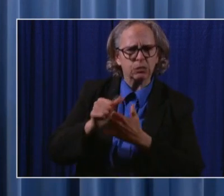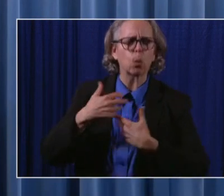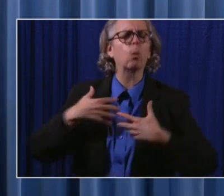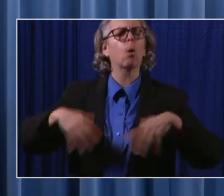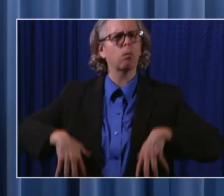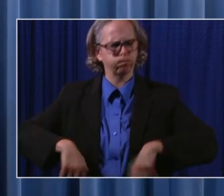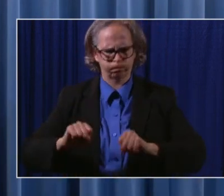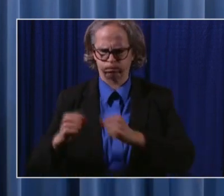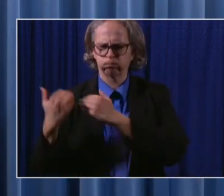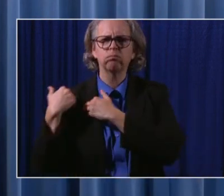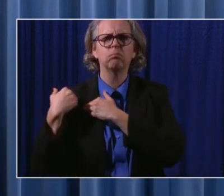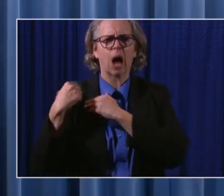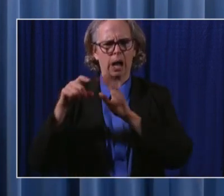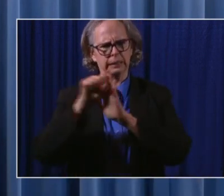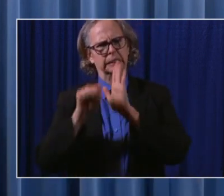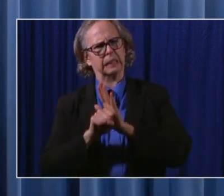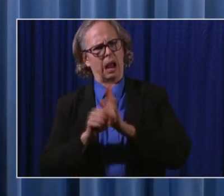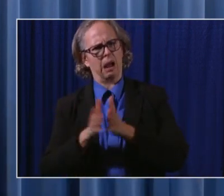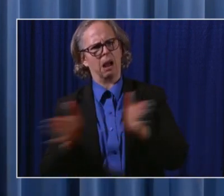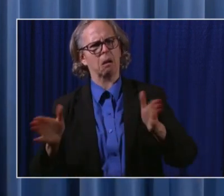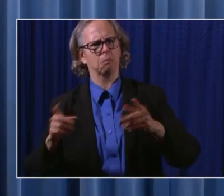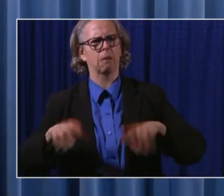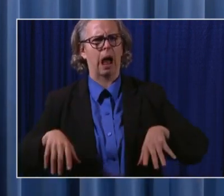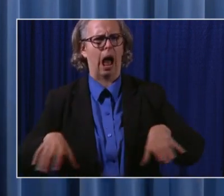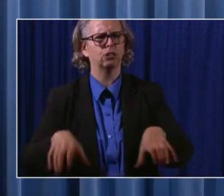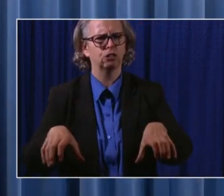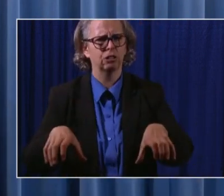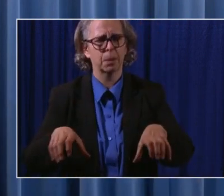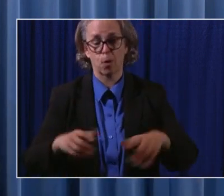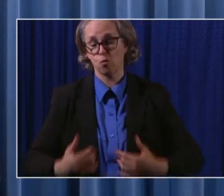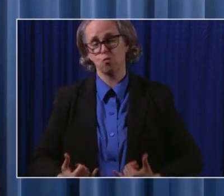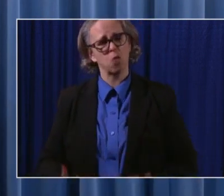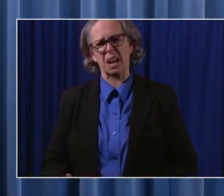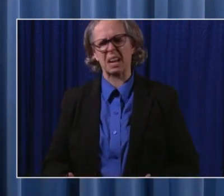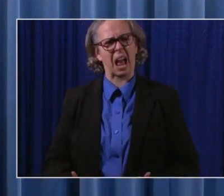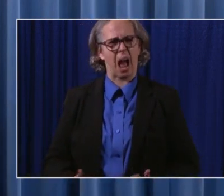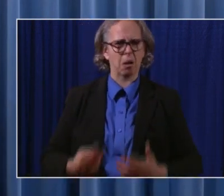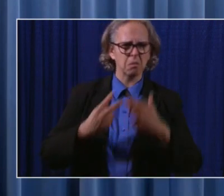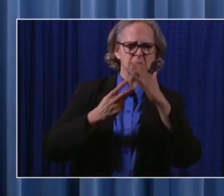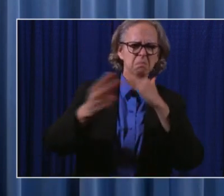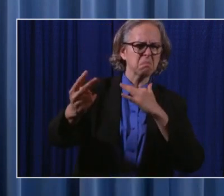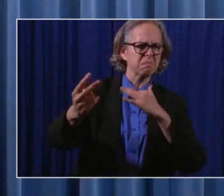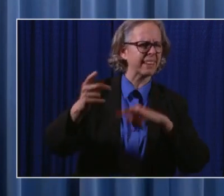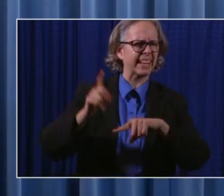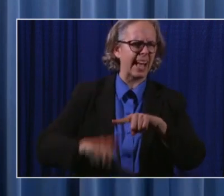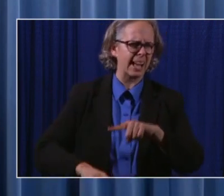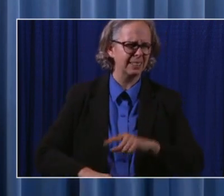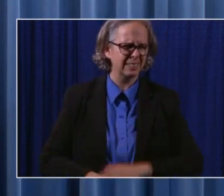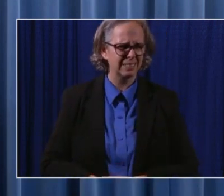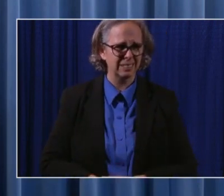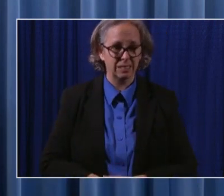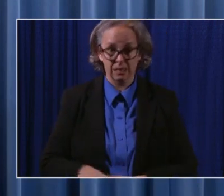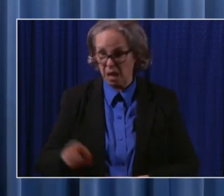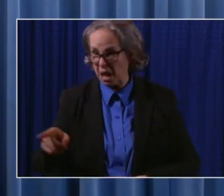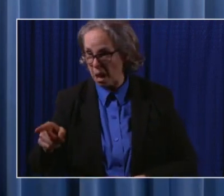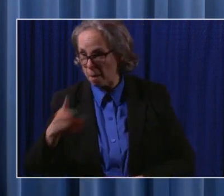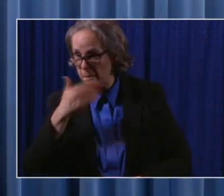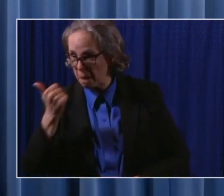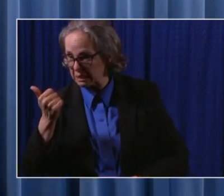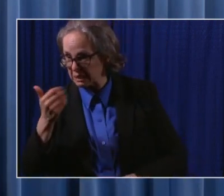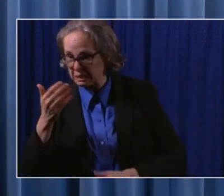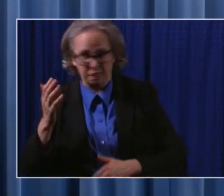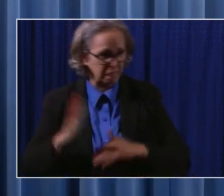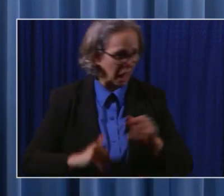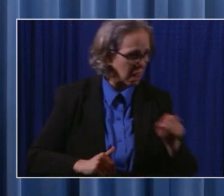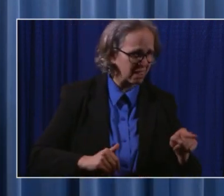at this point, no one can say that one school district is making a wrong decision and the other school district is